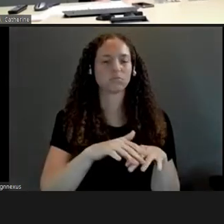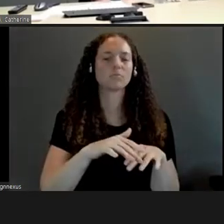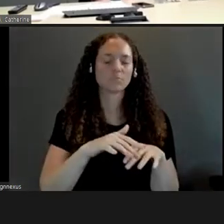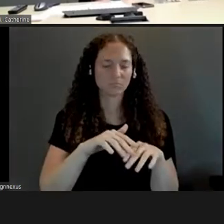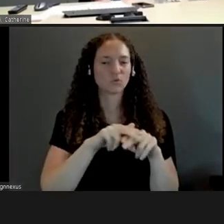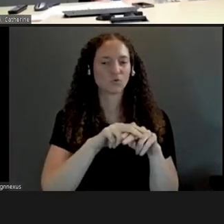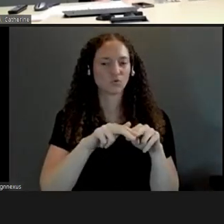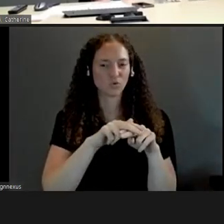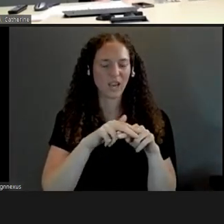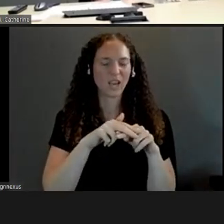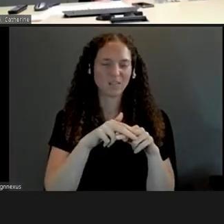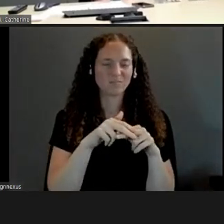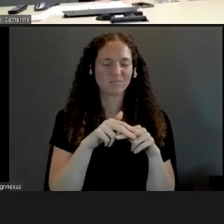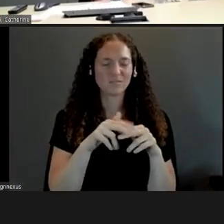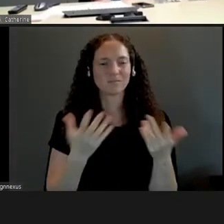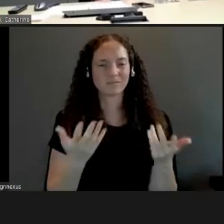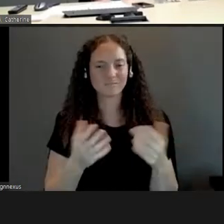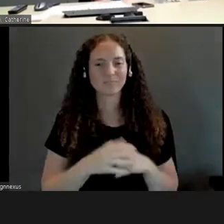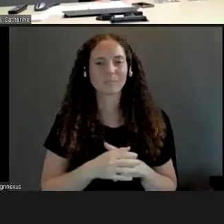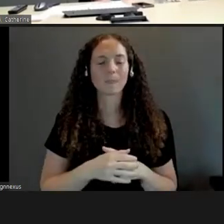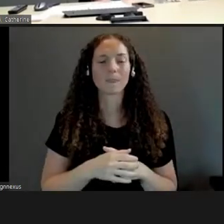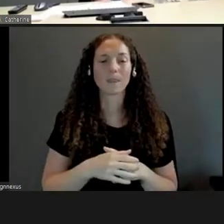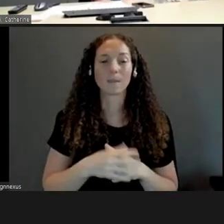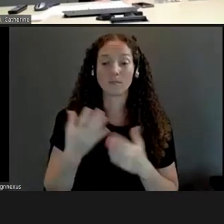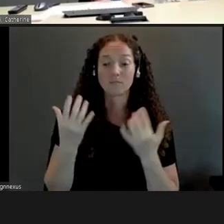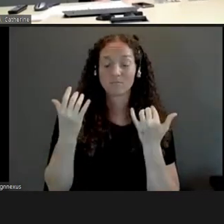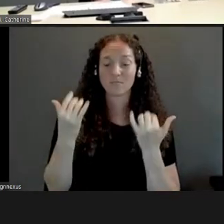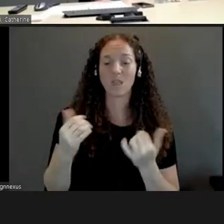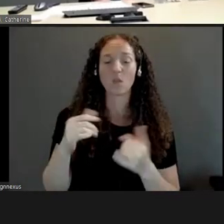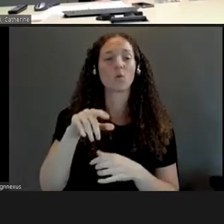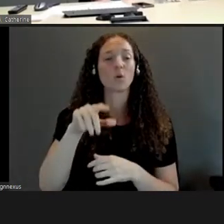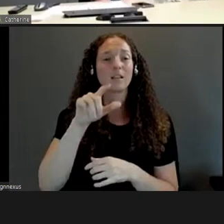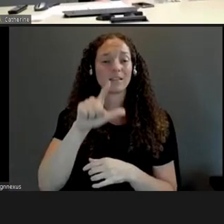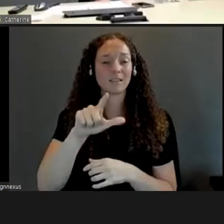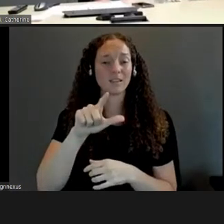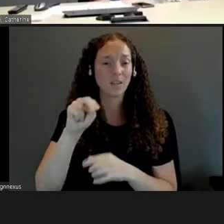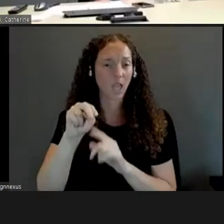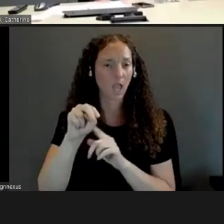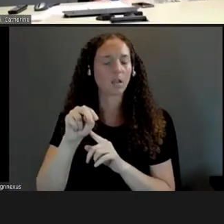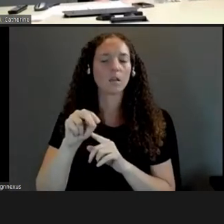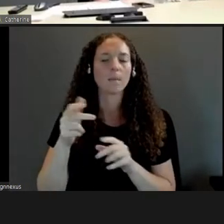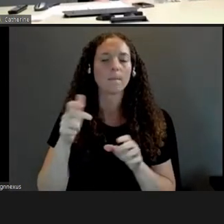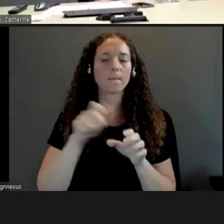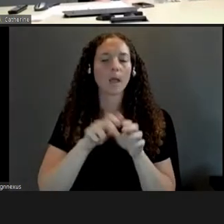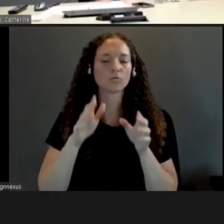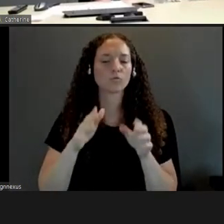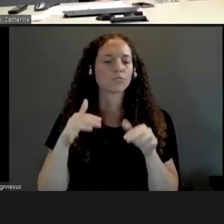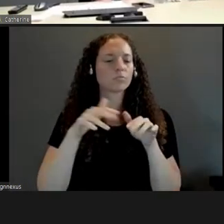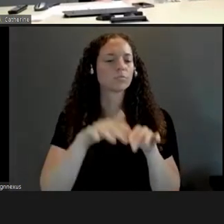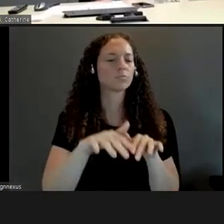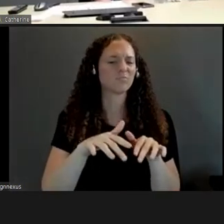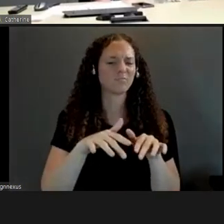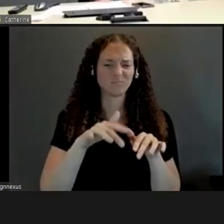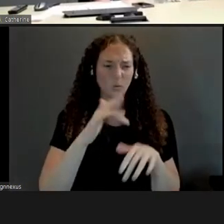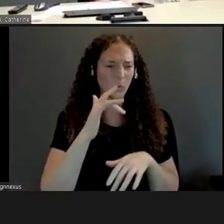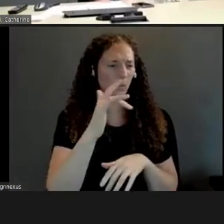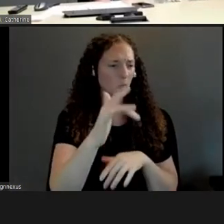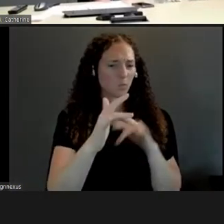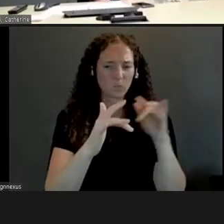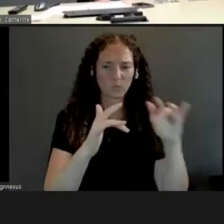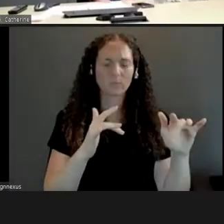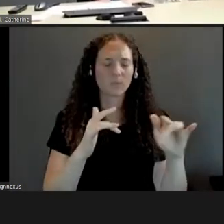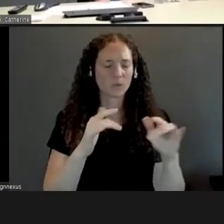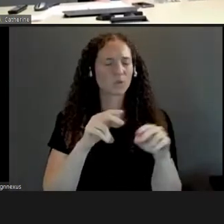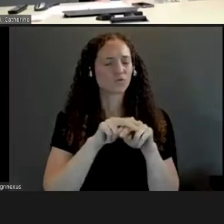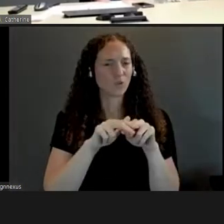trains at Little Neck enter practically empty trains. This will no longer be the case if you eliminate the express trains originating